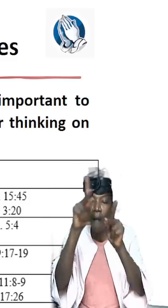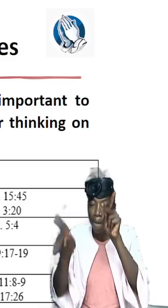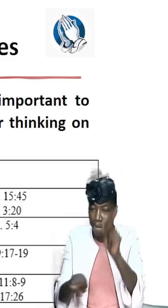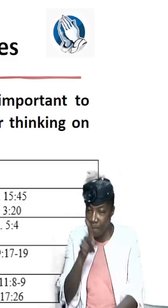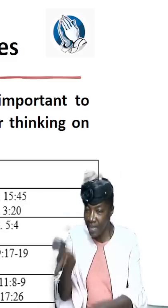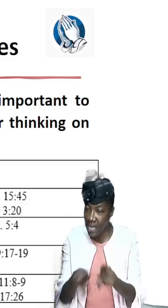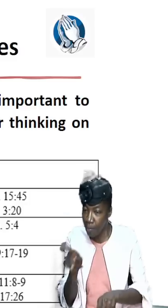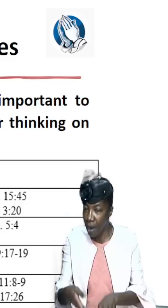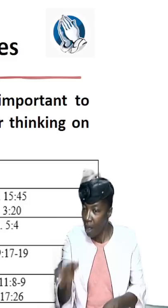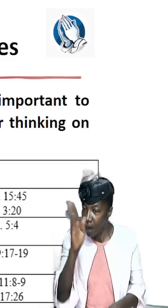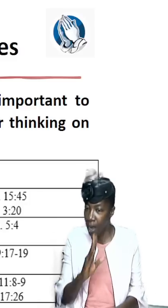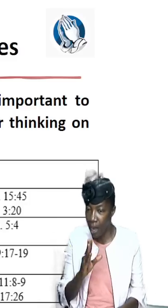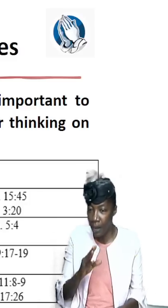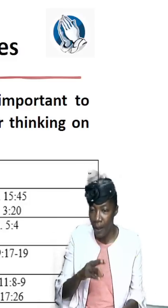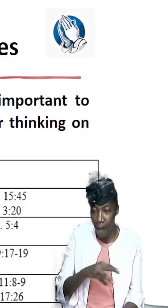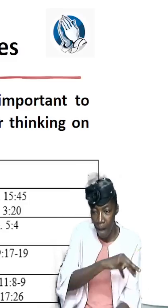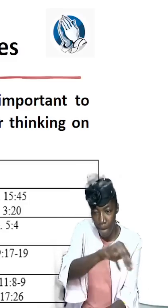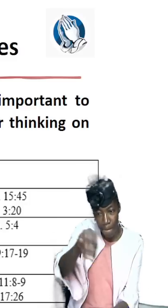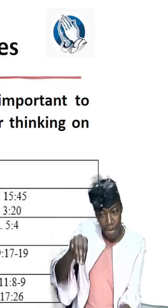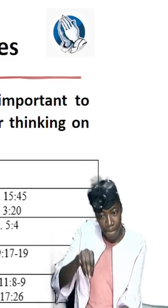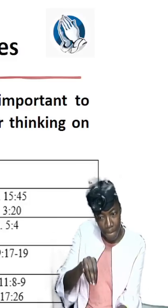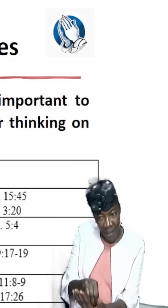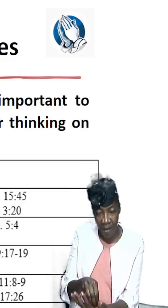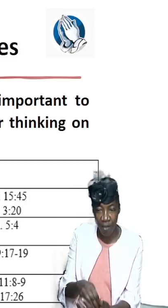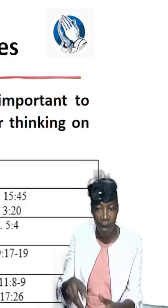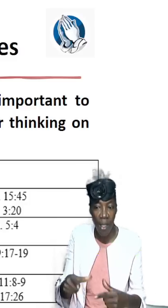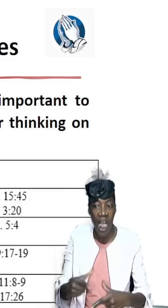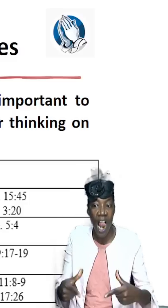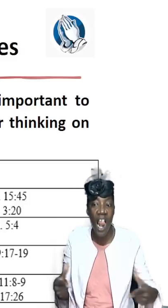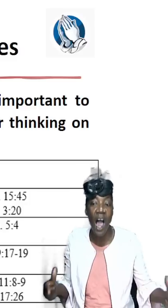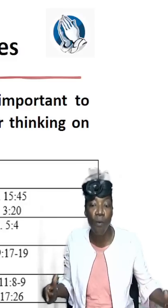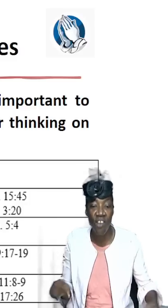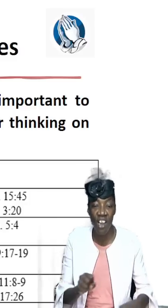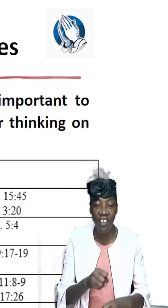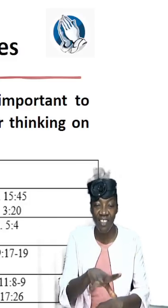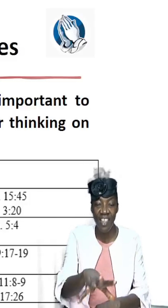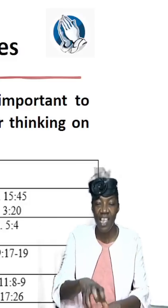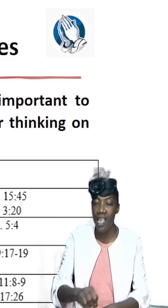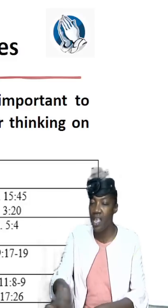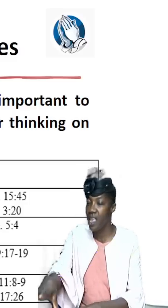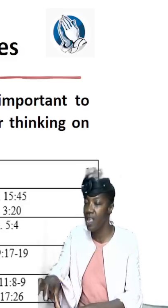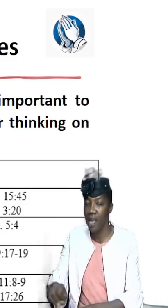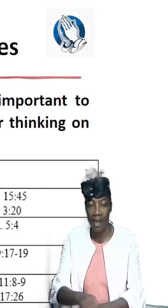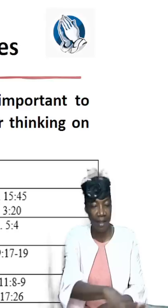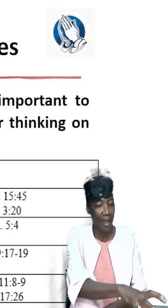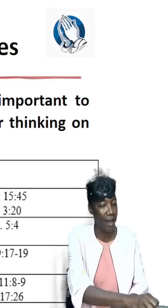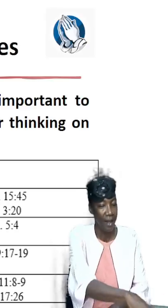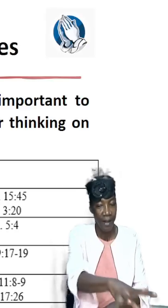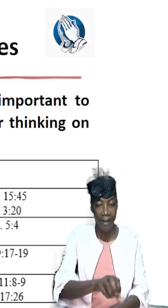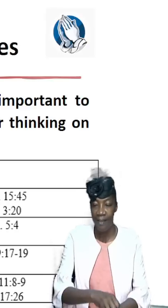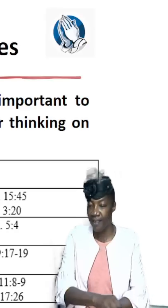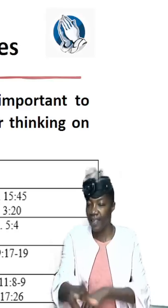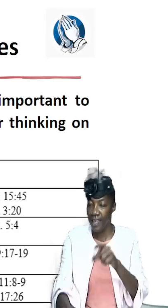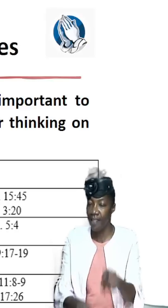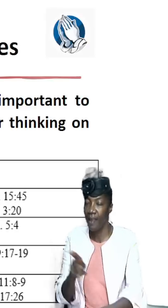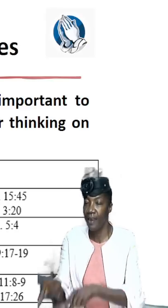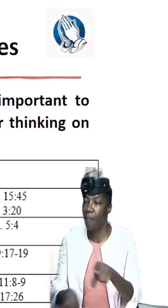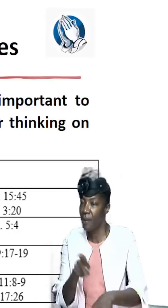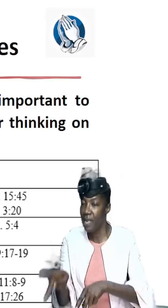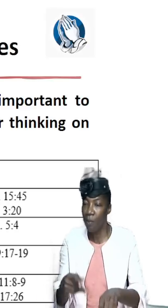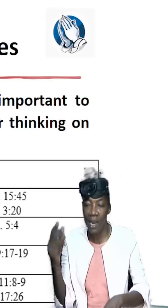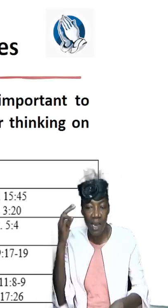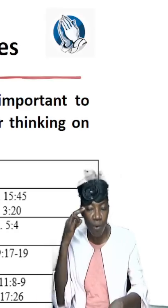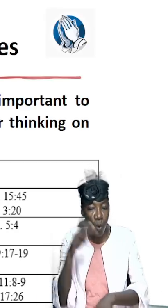God confounded the language and scattered them. So he knew that nations would emerge out of this one